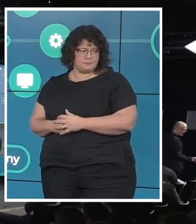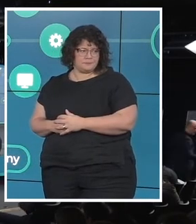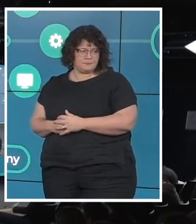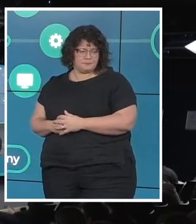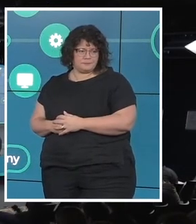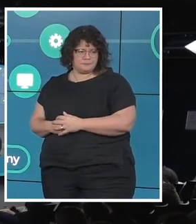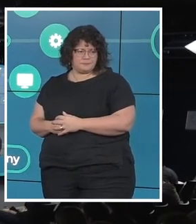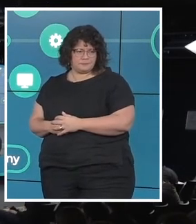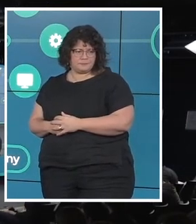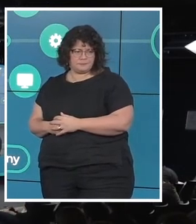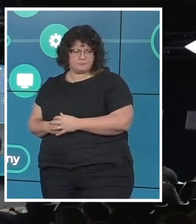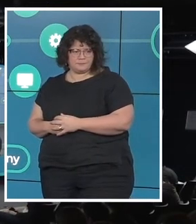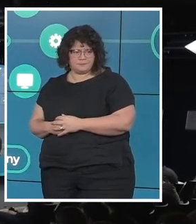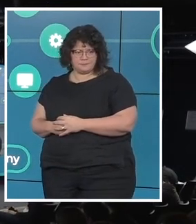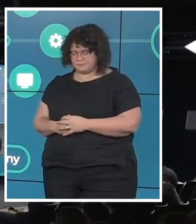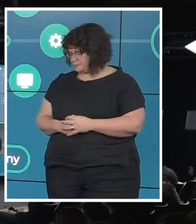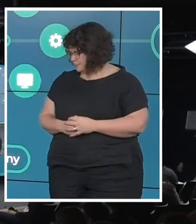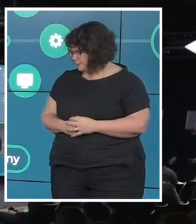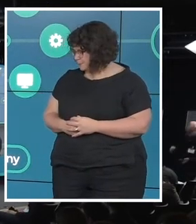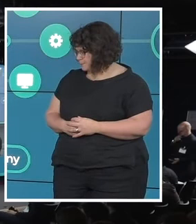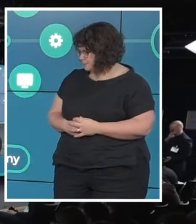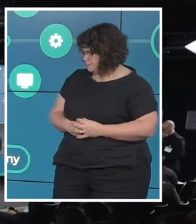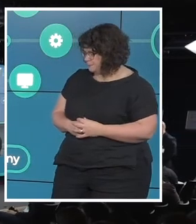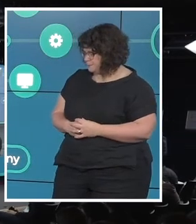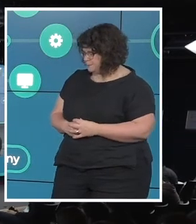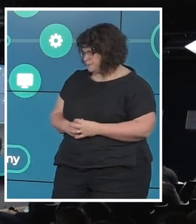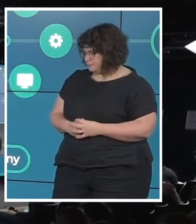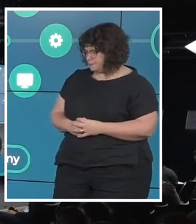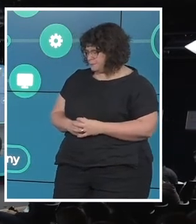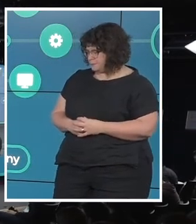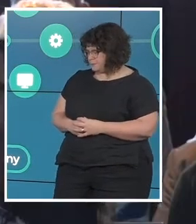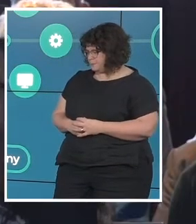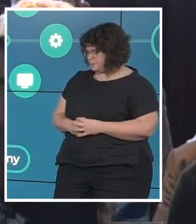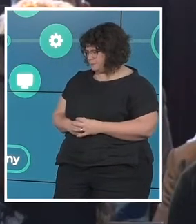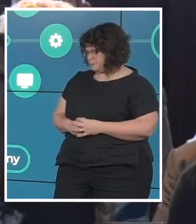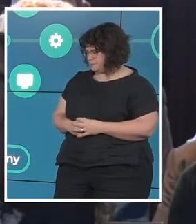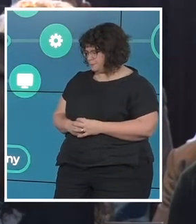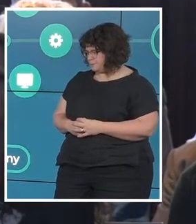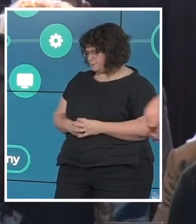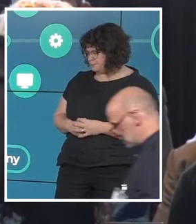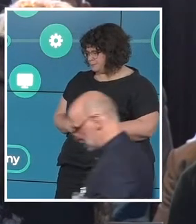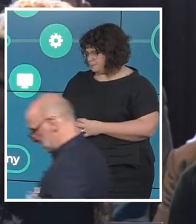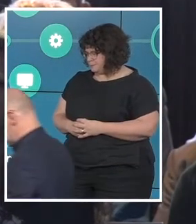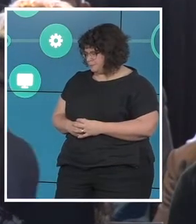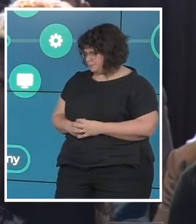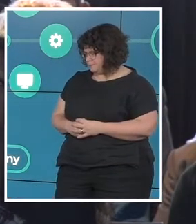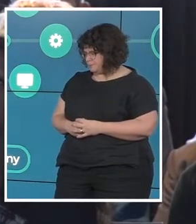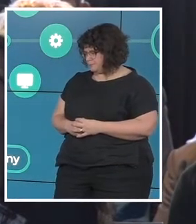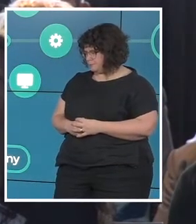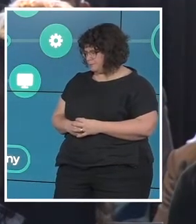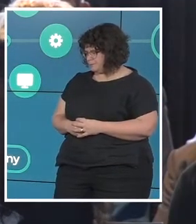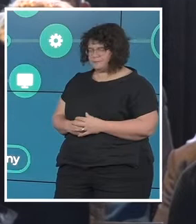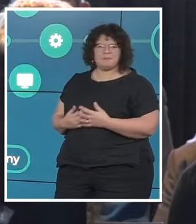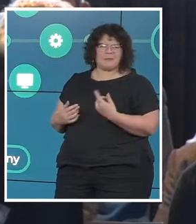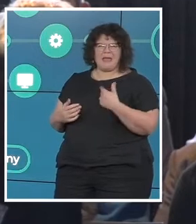Hello, Michael. Hi there. Maybe a longer story, but it might give some insight on how